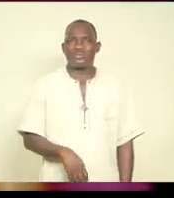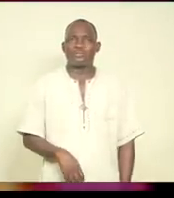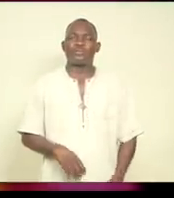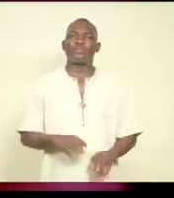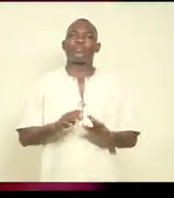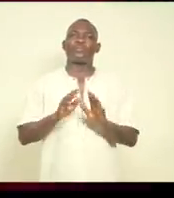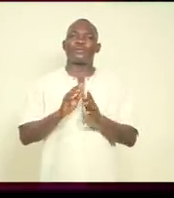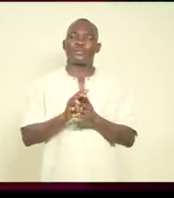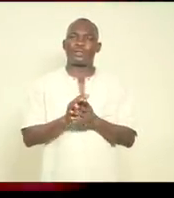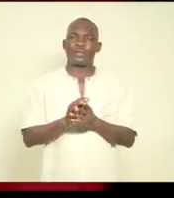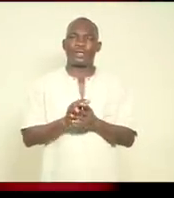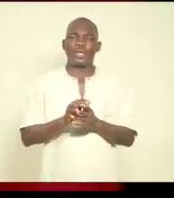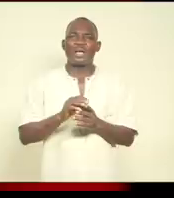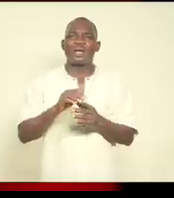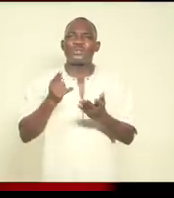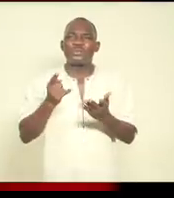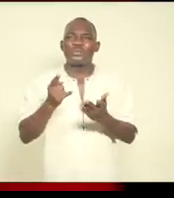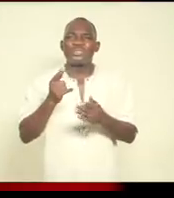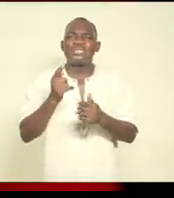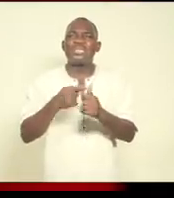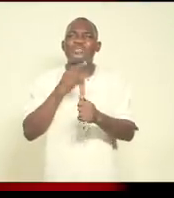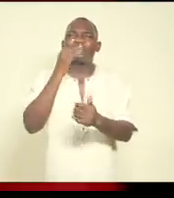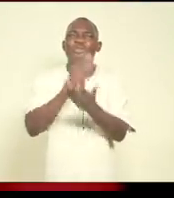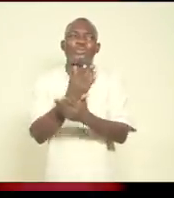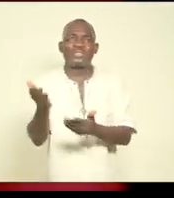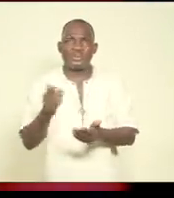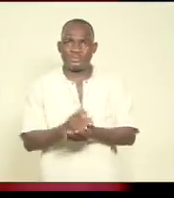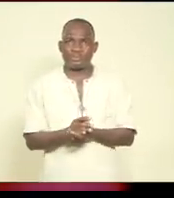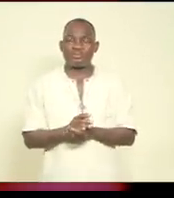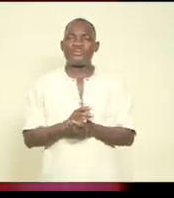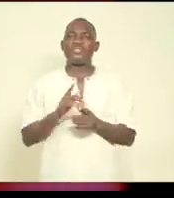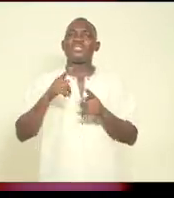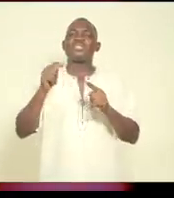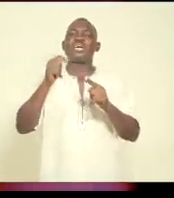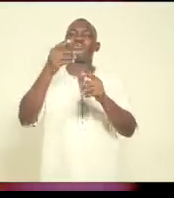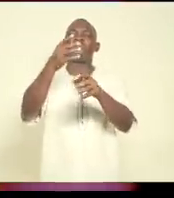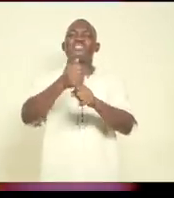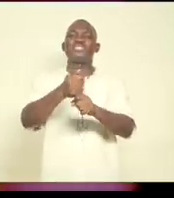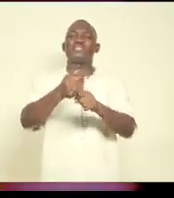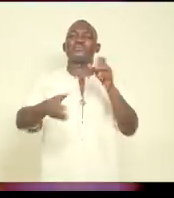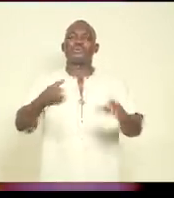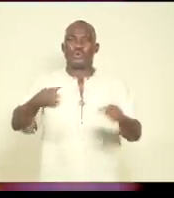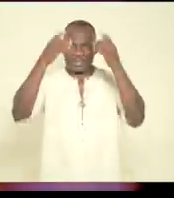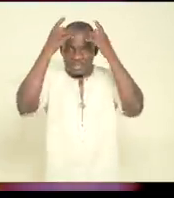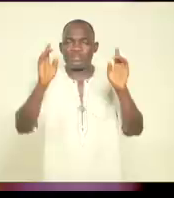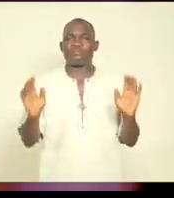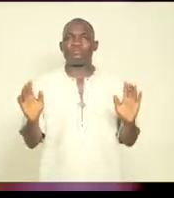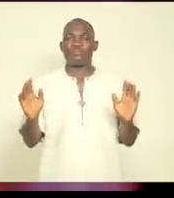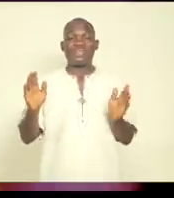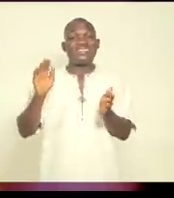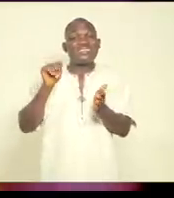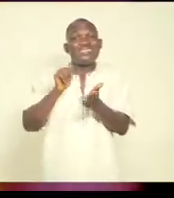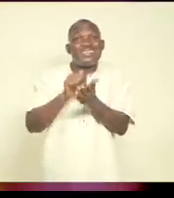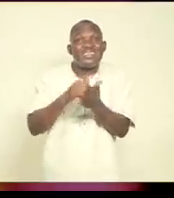is? Nothing. Again? Nothing. Great. Now let's talk about fear and